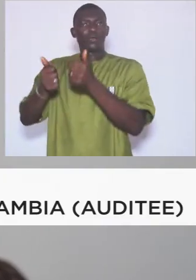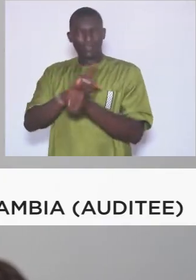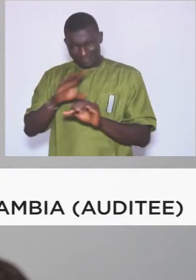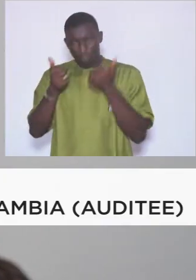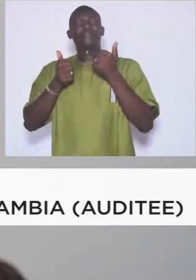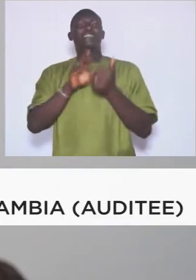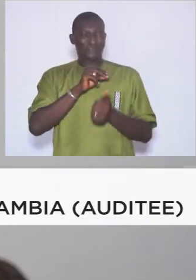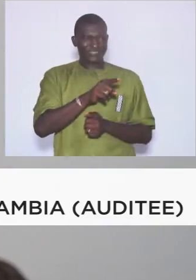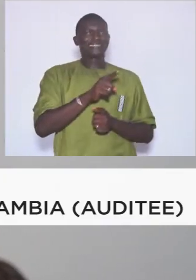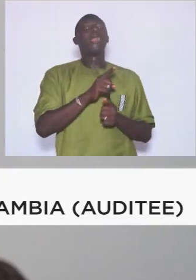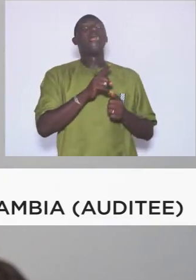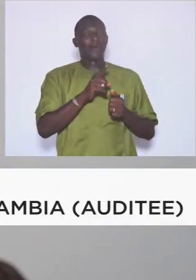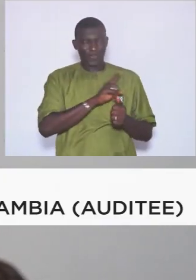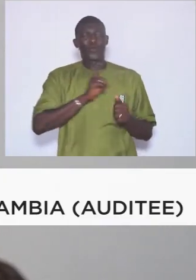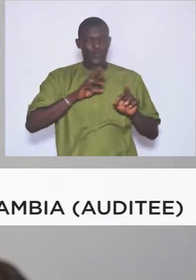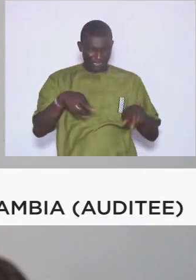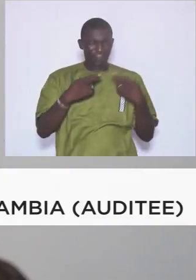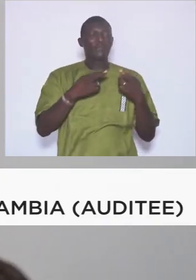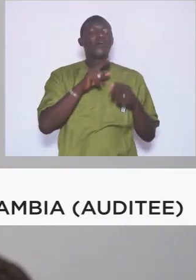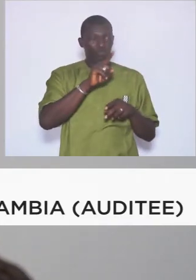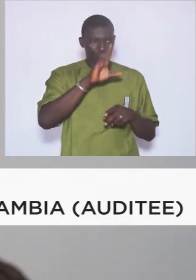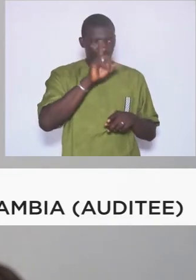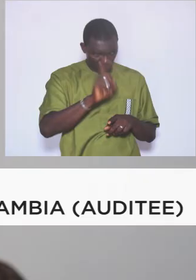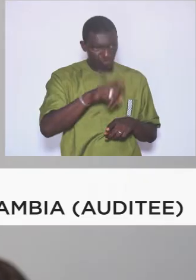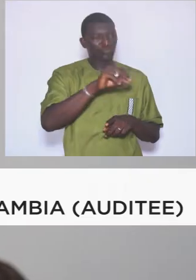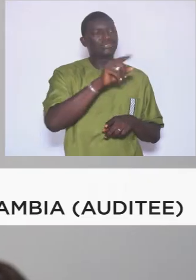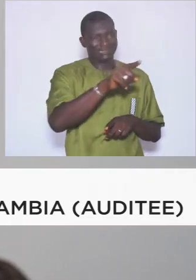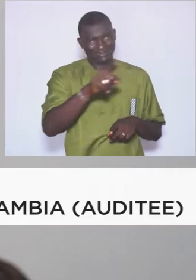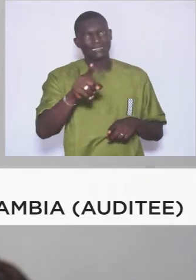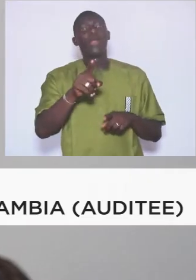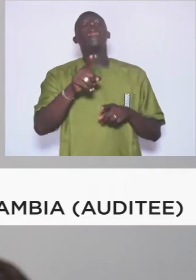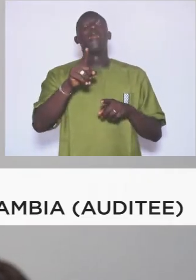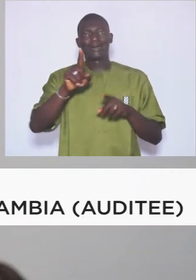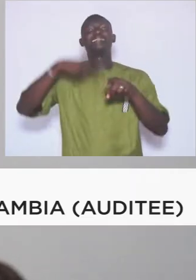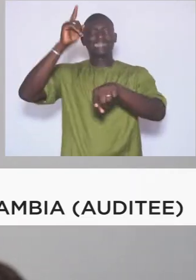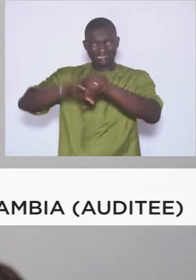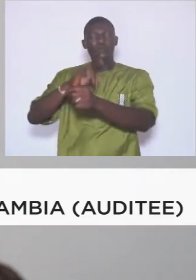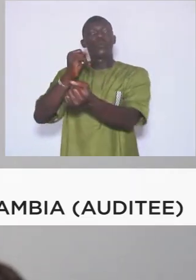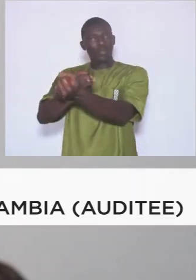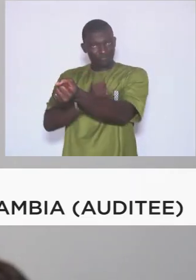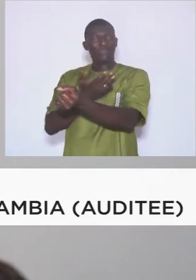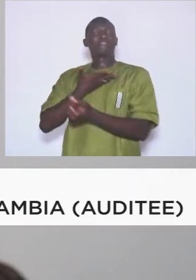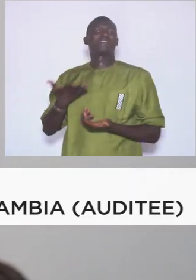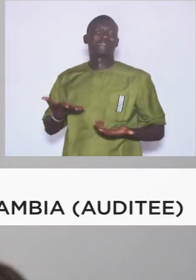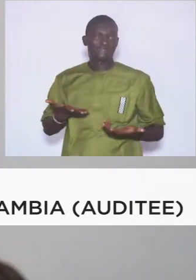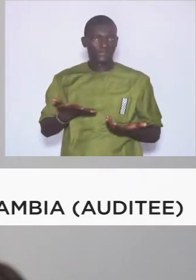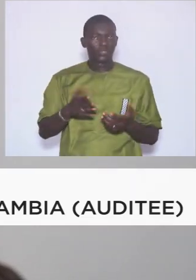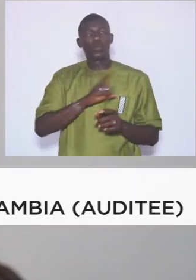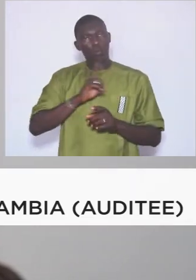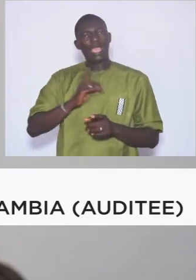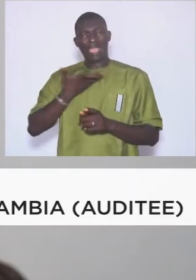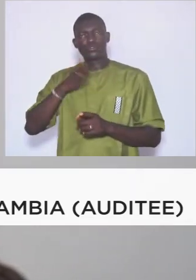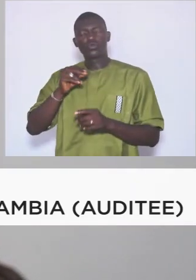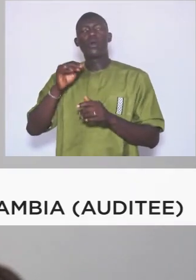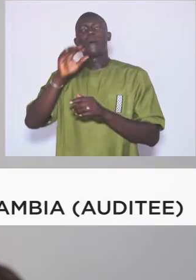that. They recommend us that we should be doing withholding tax, which is a requirement that any time you would do purchases, you need to withhold